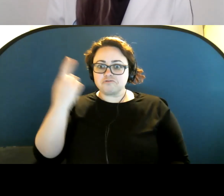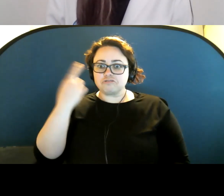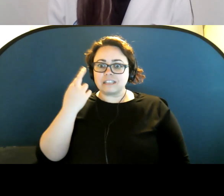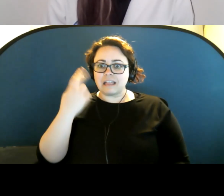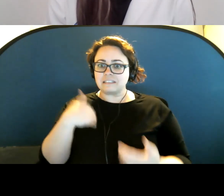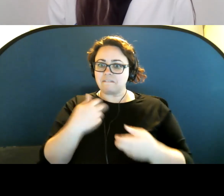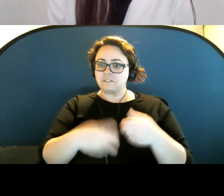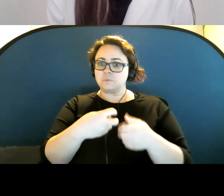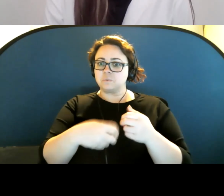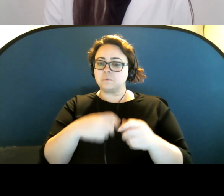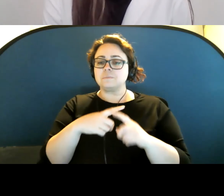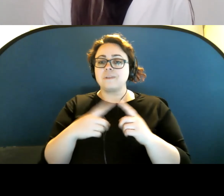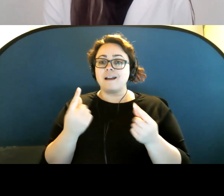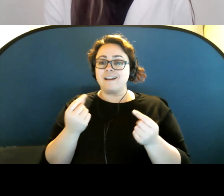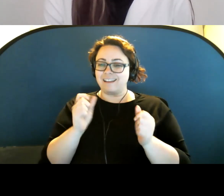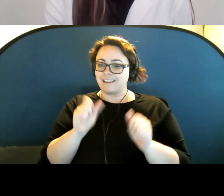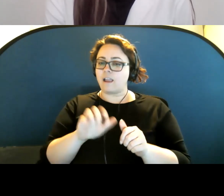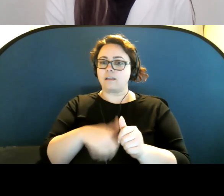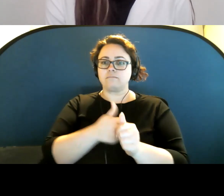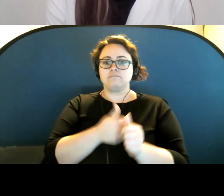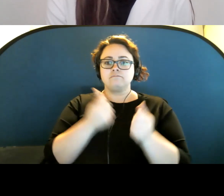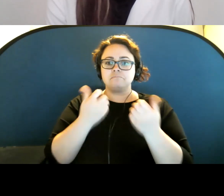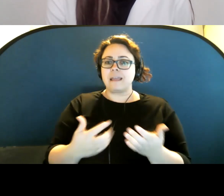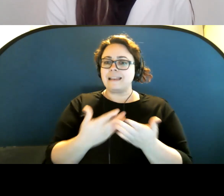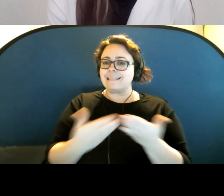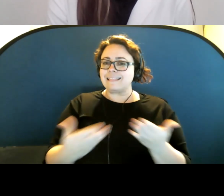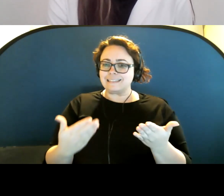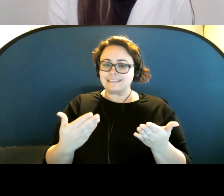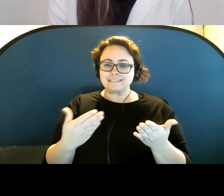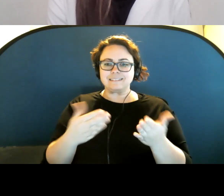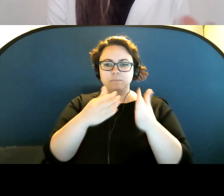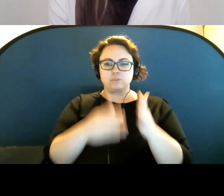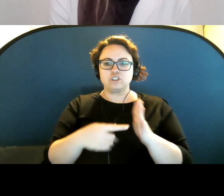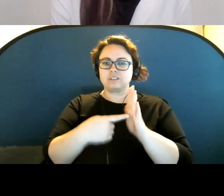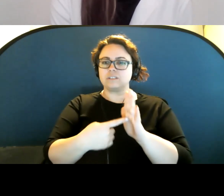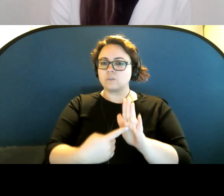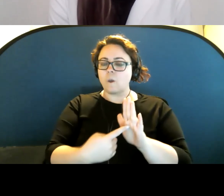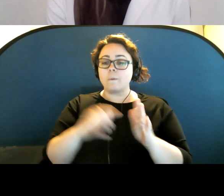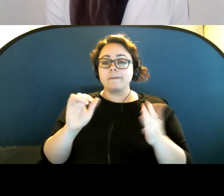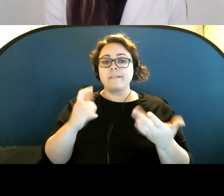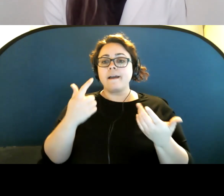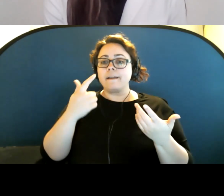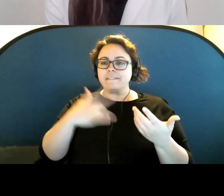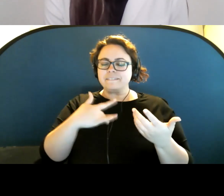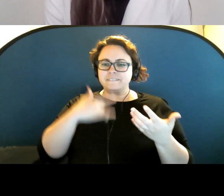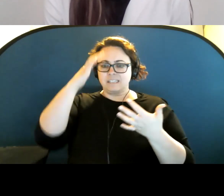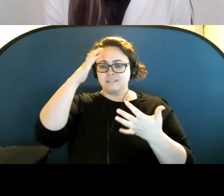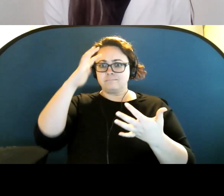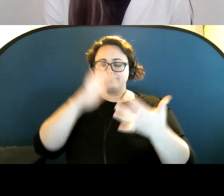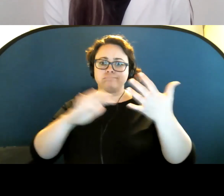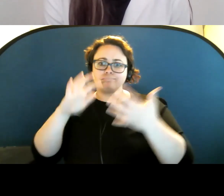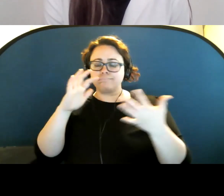can actually be behind a lot of the symptoms that a person could be experiencing, such as dizziness, lightheadedness, and